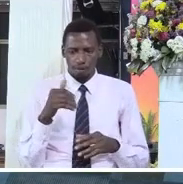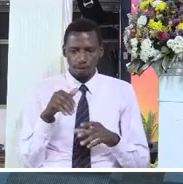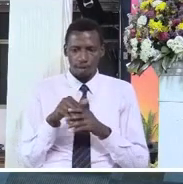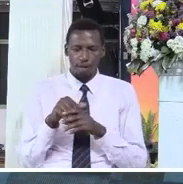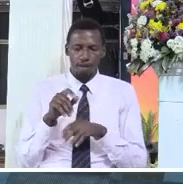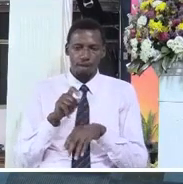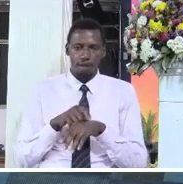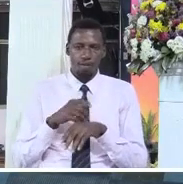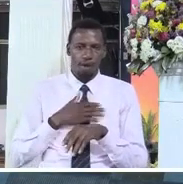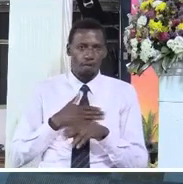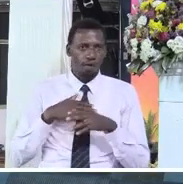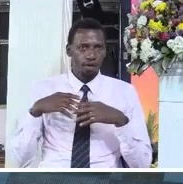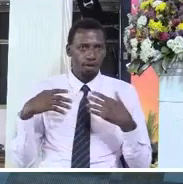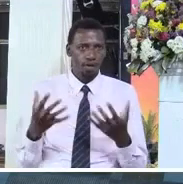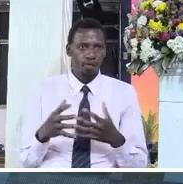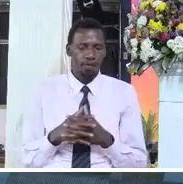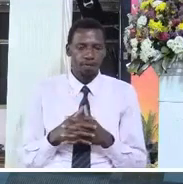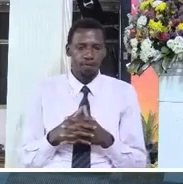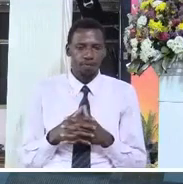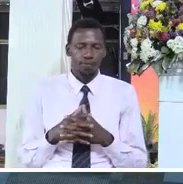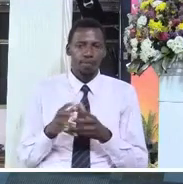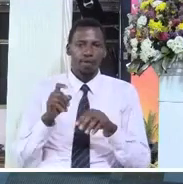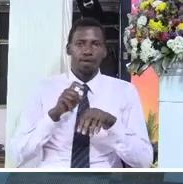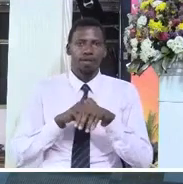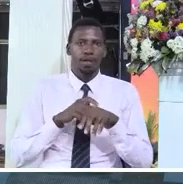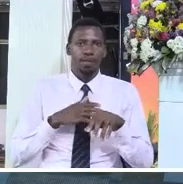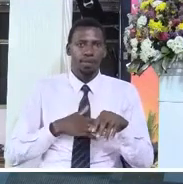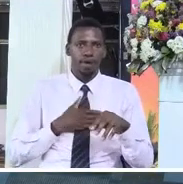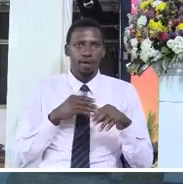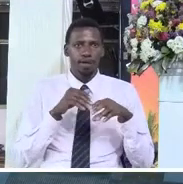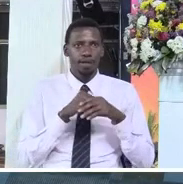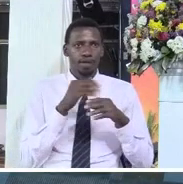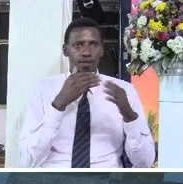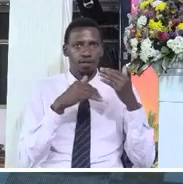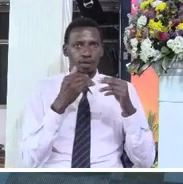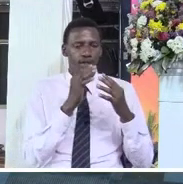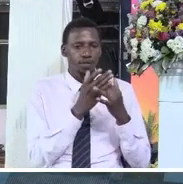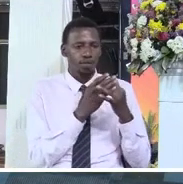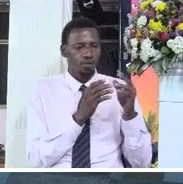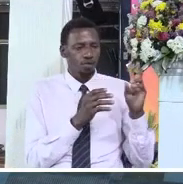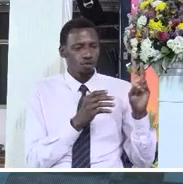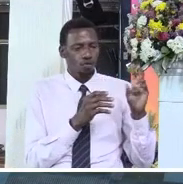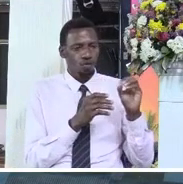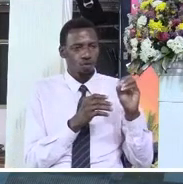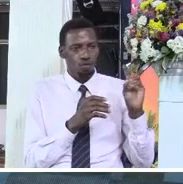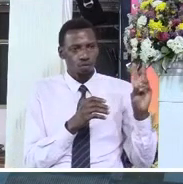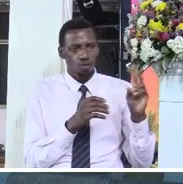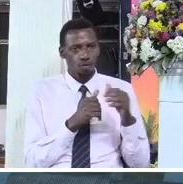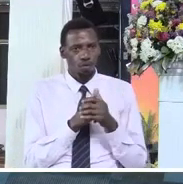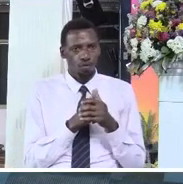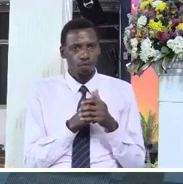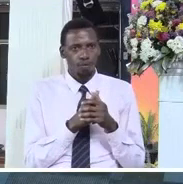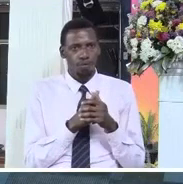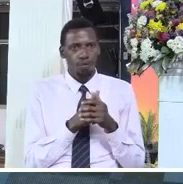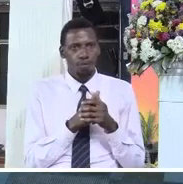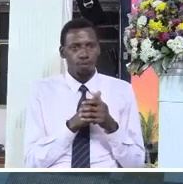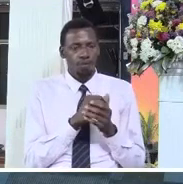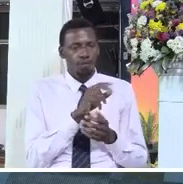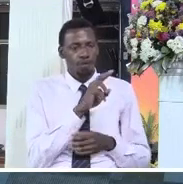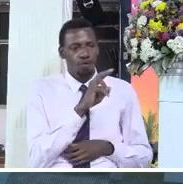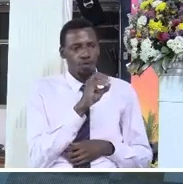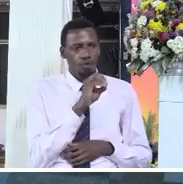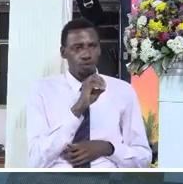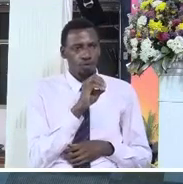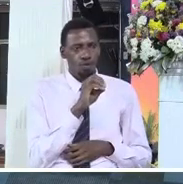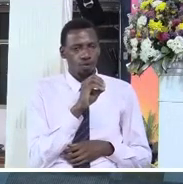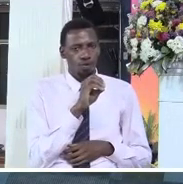our time, of course, my time in the university was between 2002, in that decade, the decade of 2000